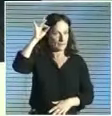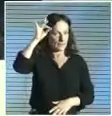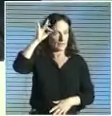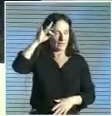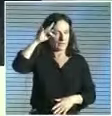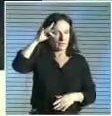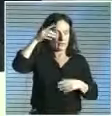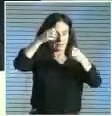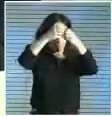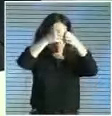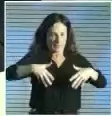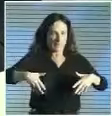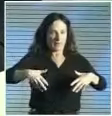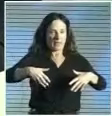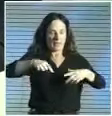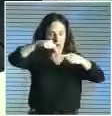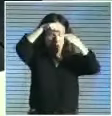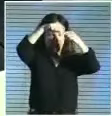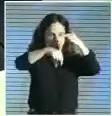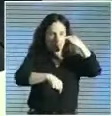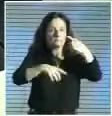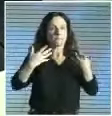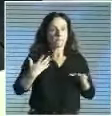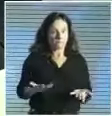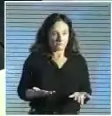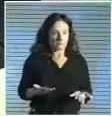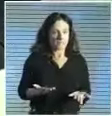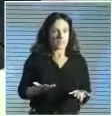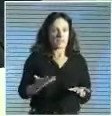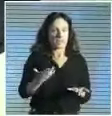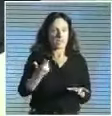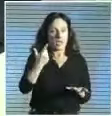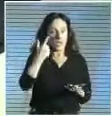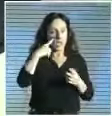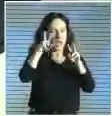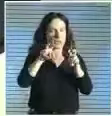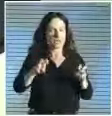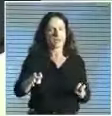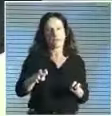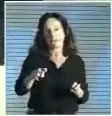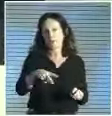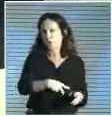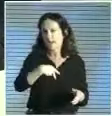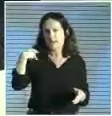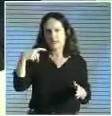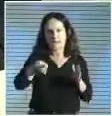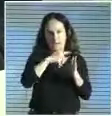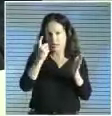if you analyze the global picture, you realize that only 20% average. In Spain, it's even